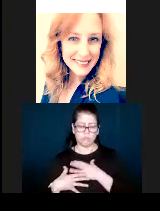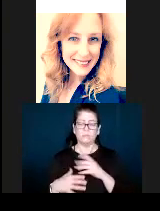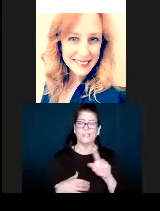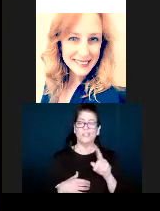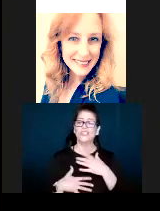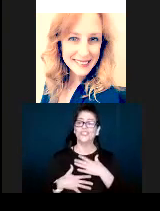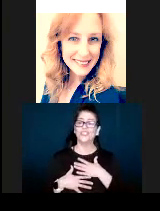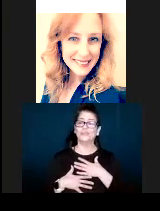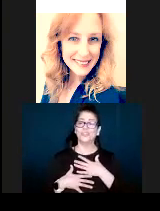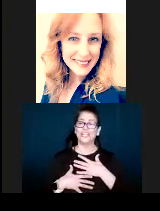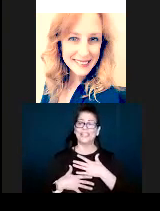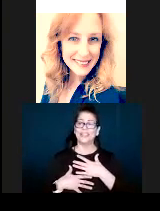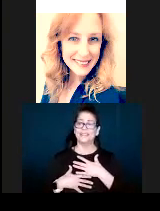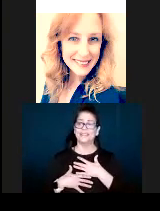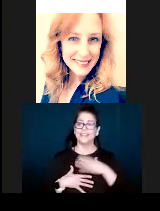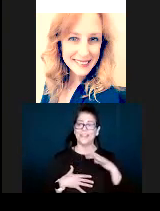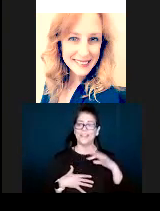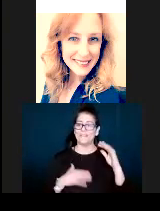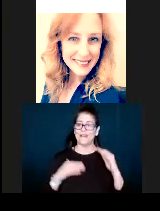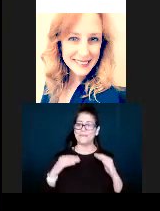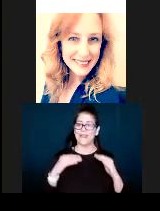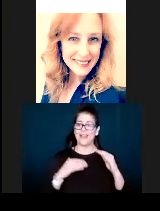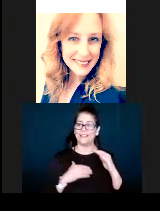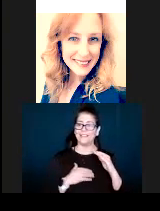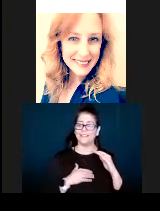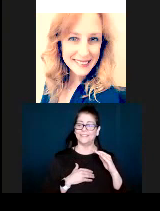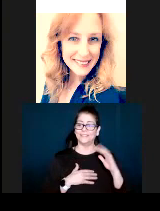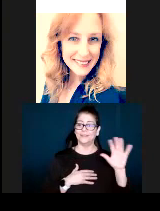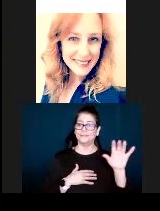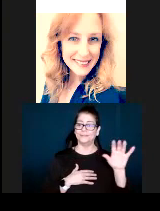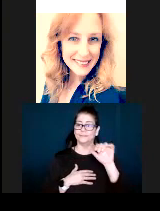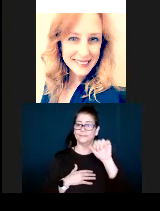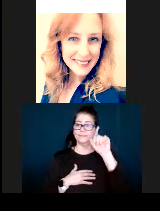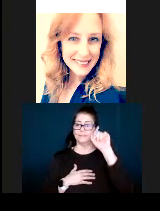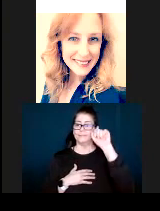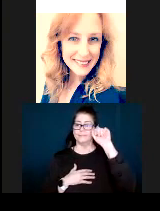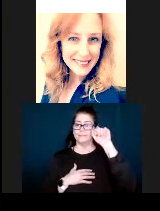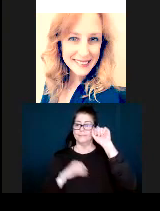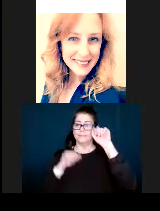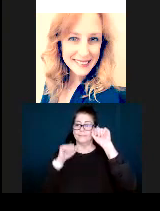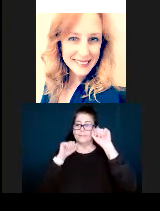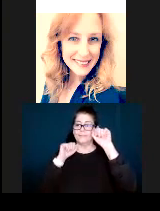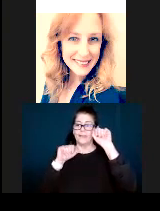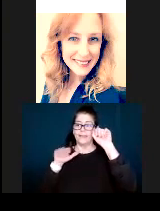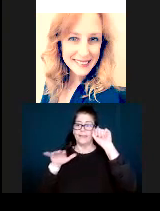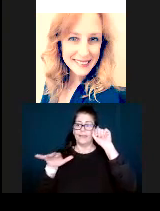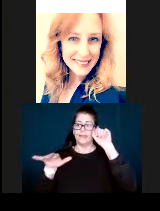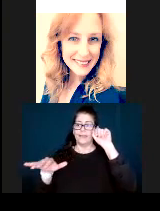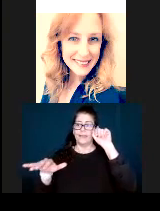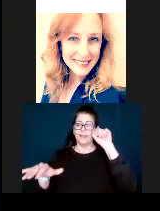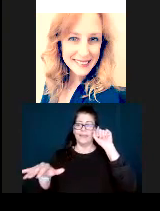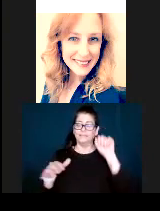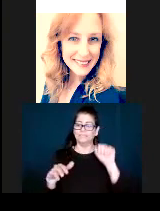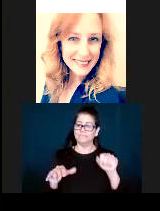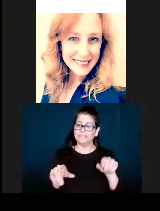into balance so that your inhales are the same amount of time as your exhales. And relax into the